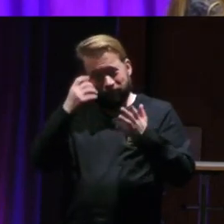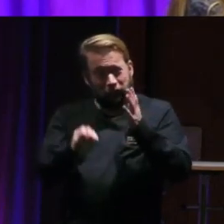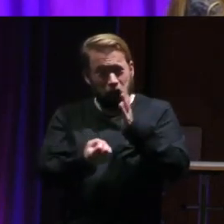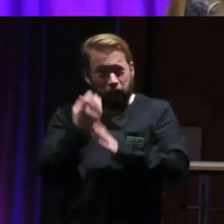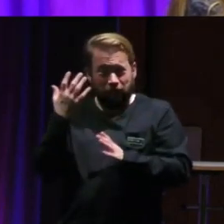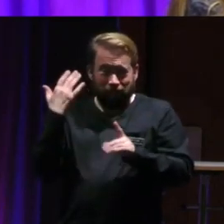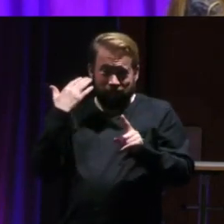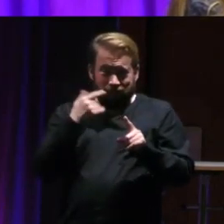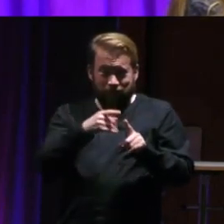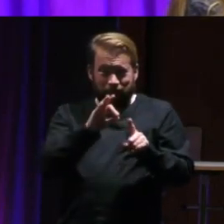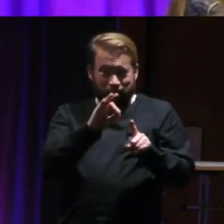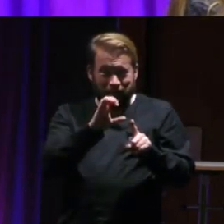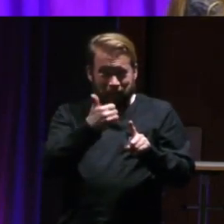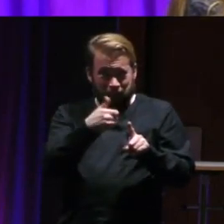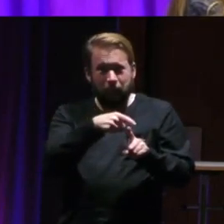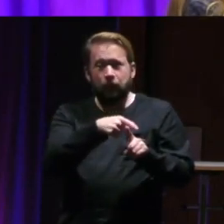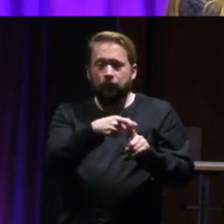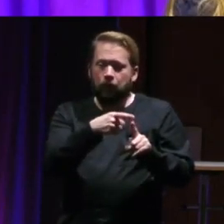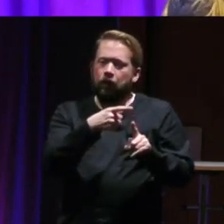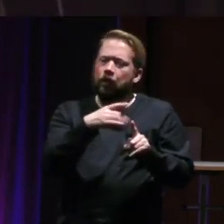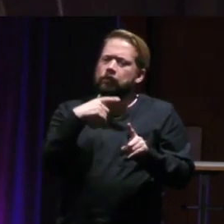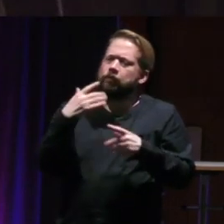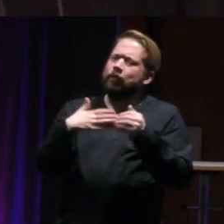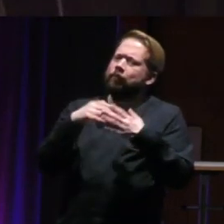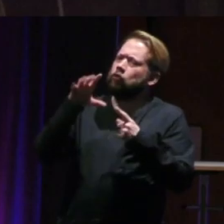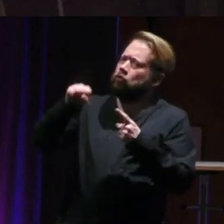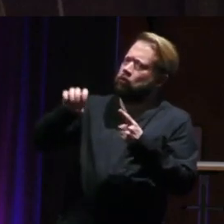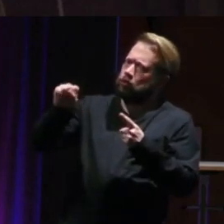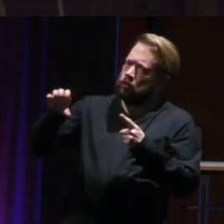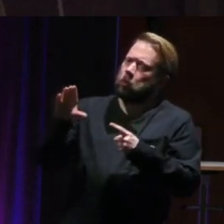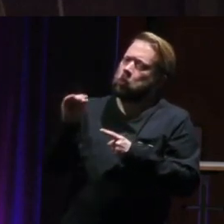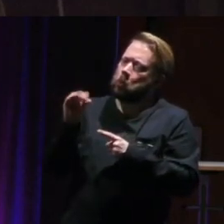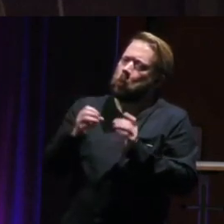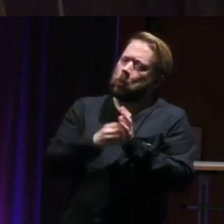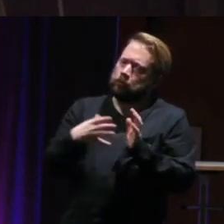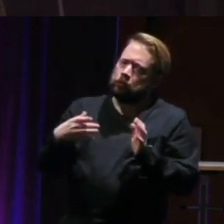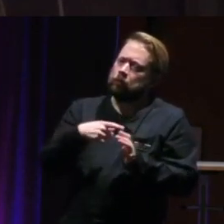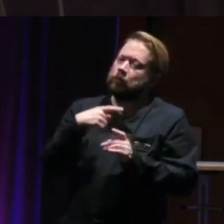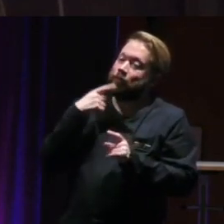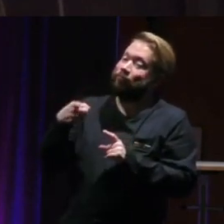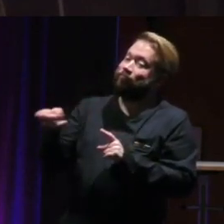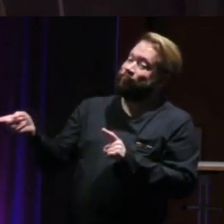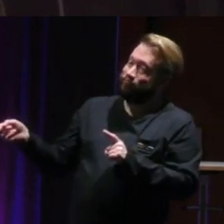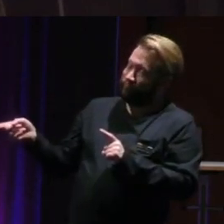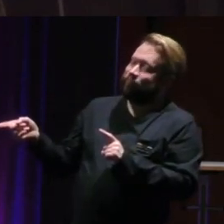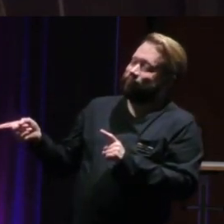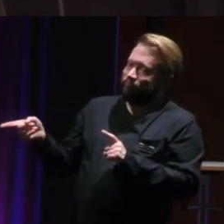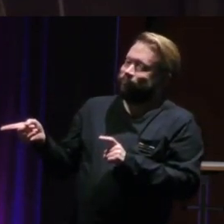like, why they arrest guys, because they were like